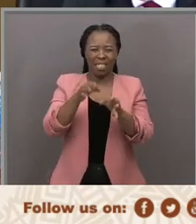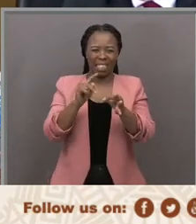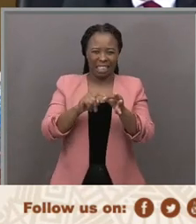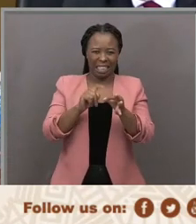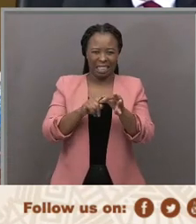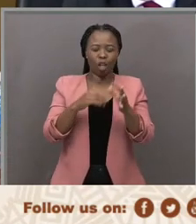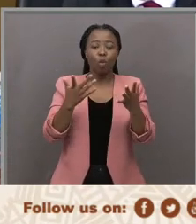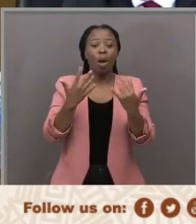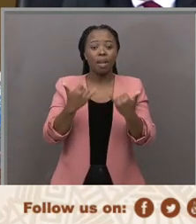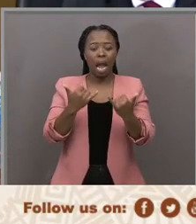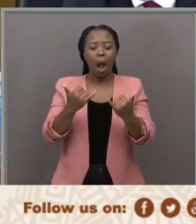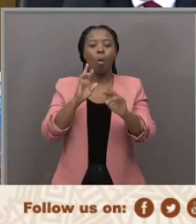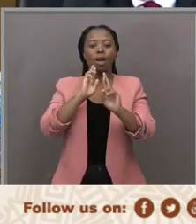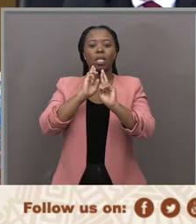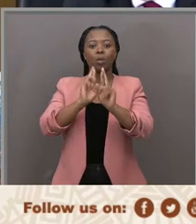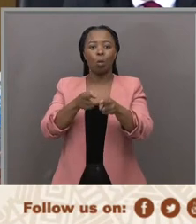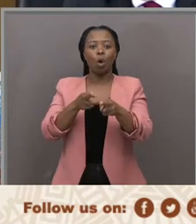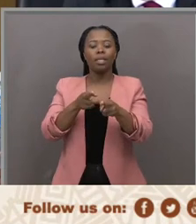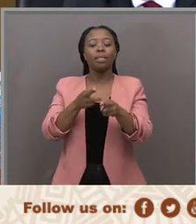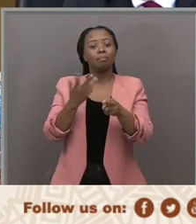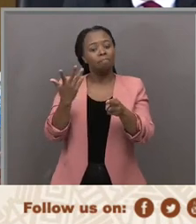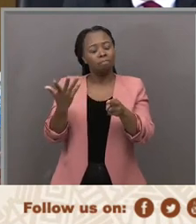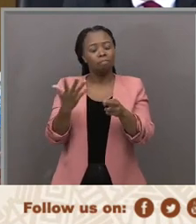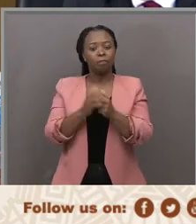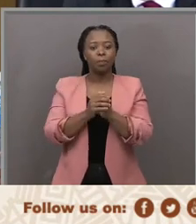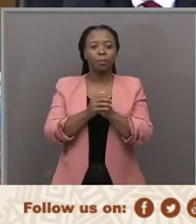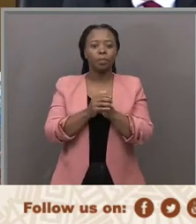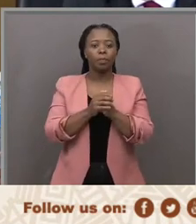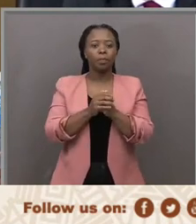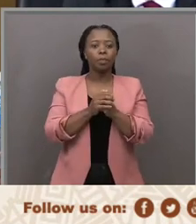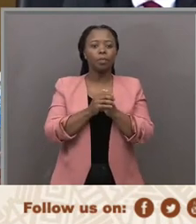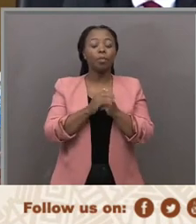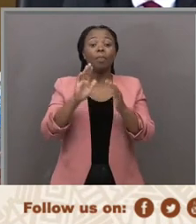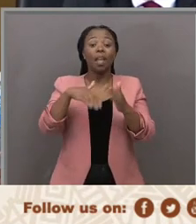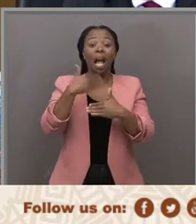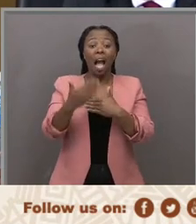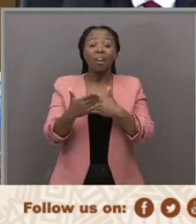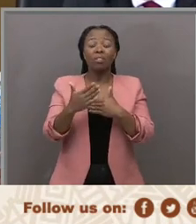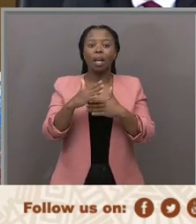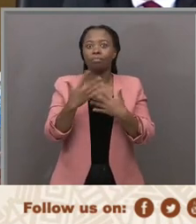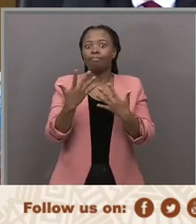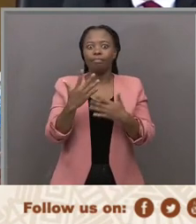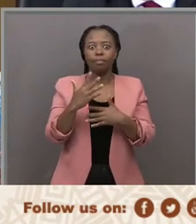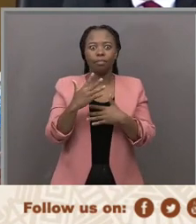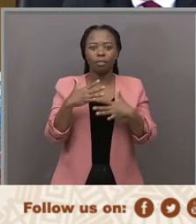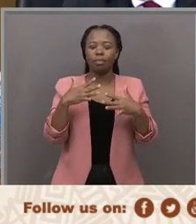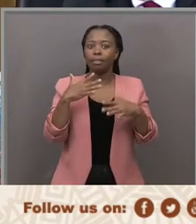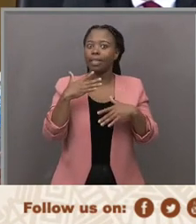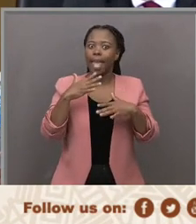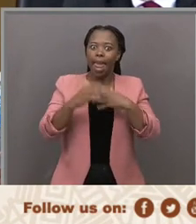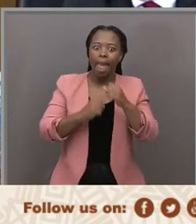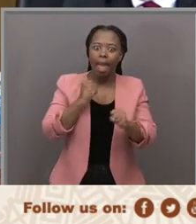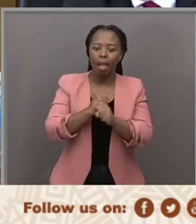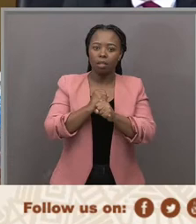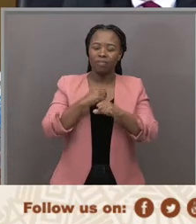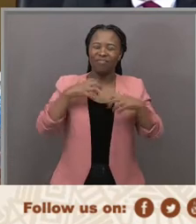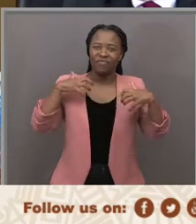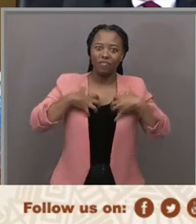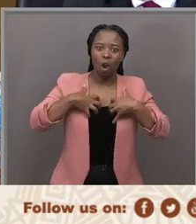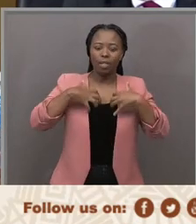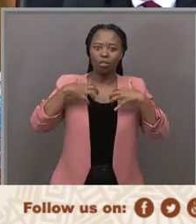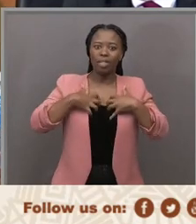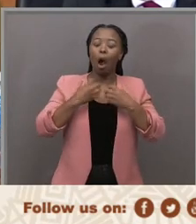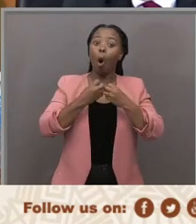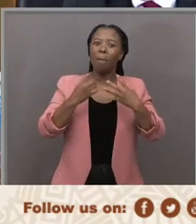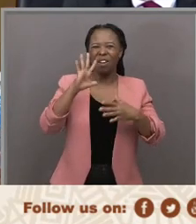that these projects are back on track after 5 frustrating years. I must tell you, I was very frustrated